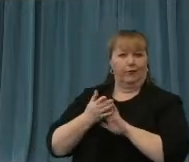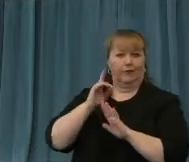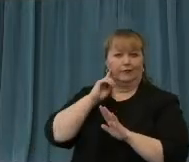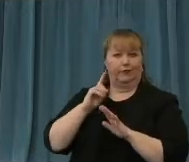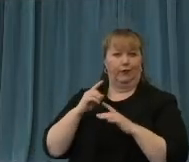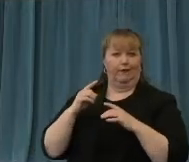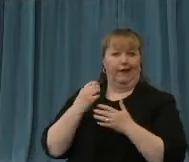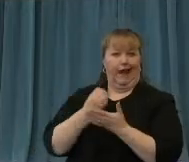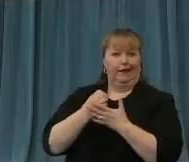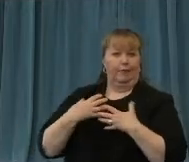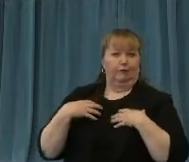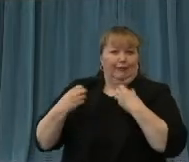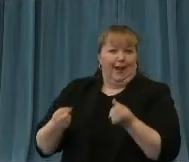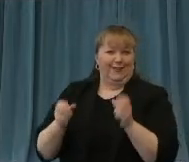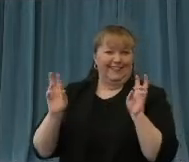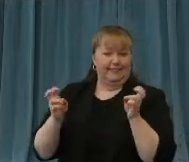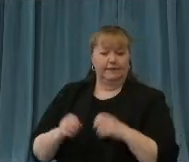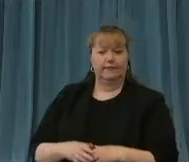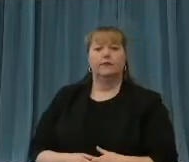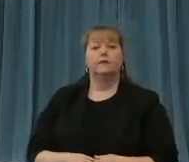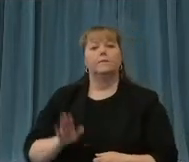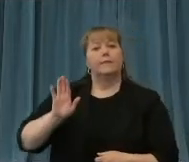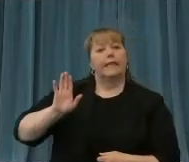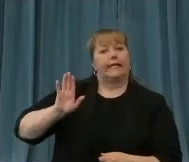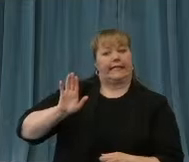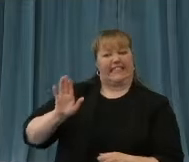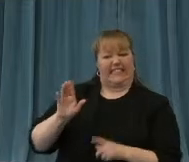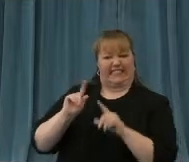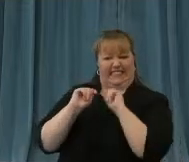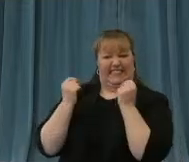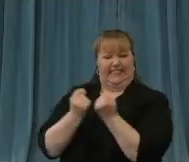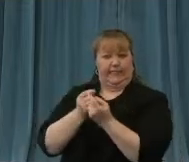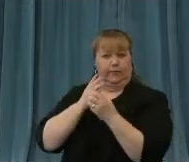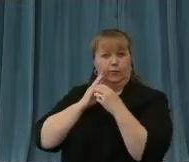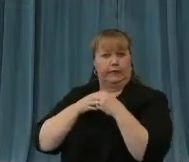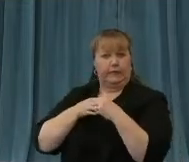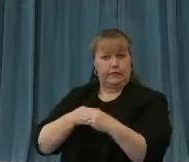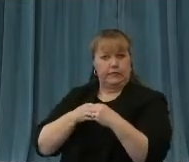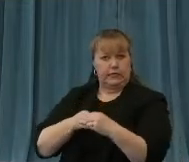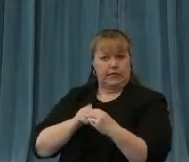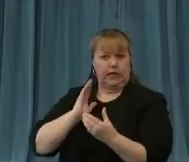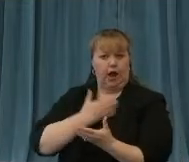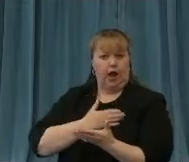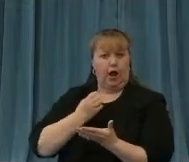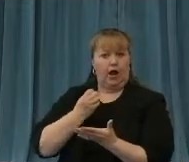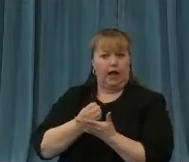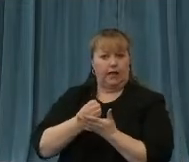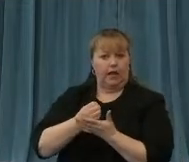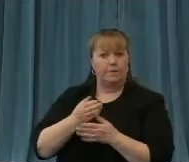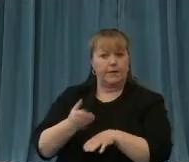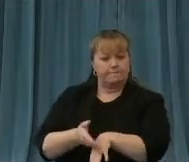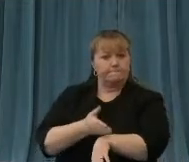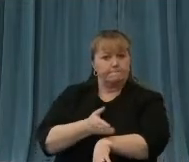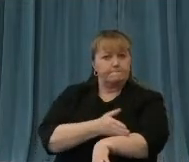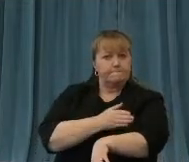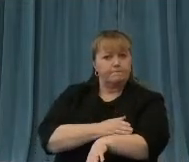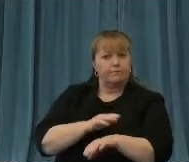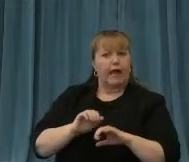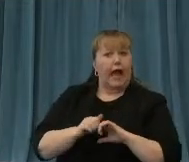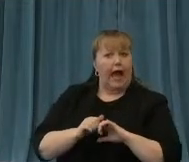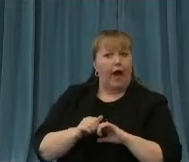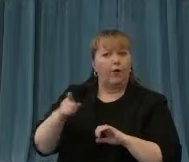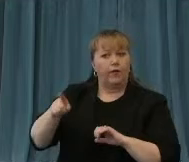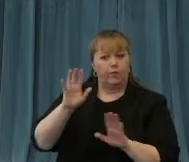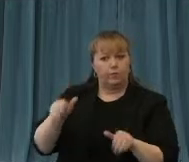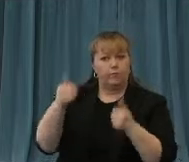GOED. Director Brown and his team are going to focus on both the immediate recovery by helping to provide strategic reopening guidance